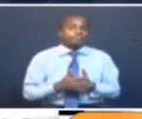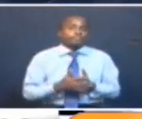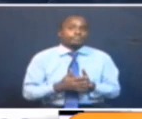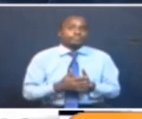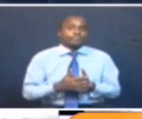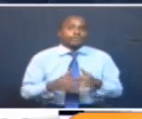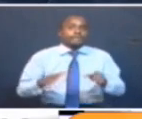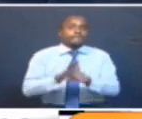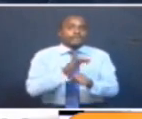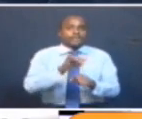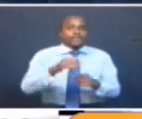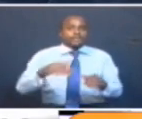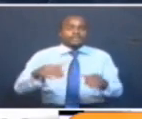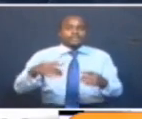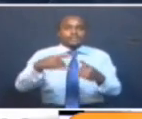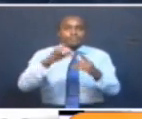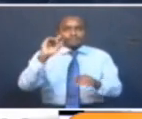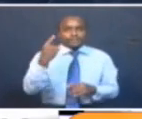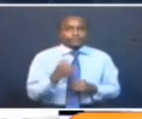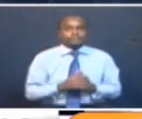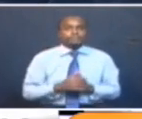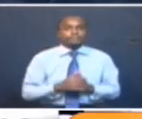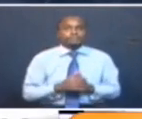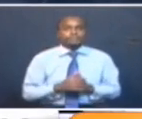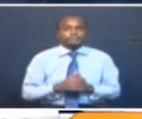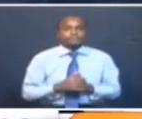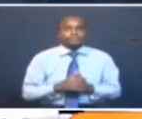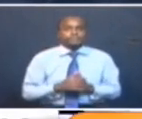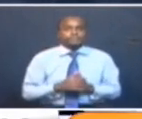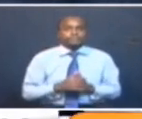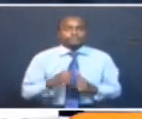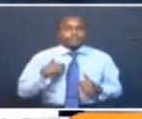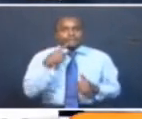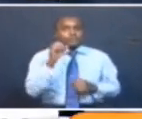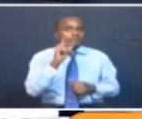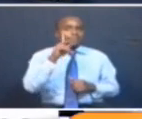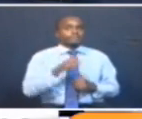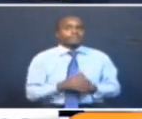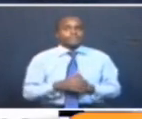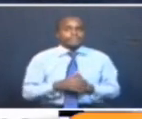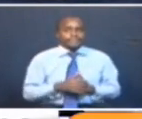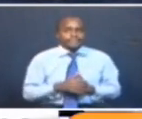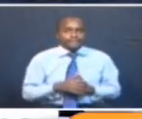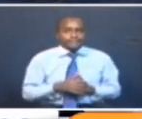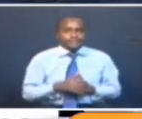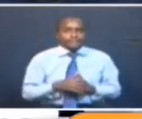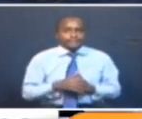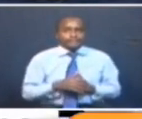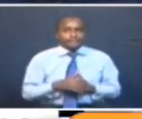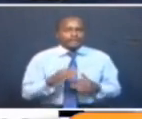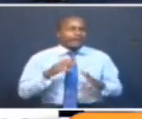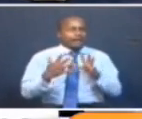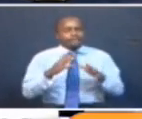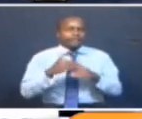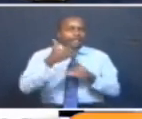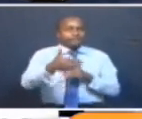filled that hole first. And we said, okay. After four or five years,